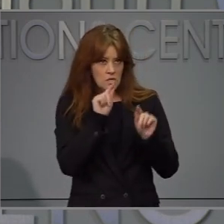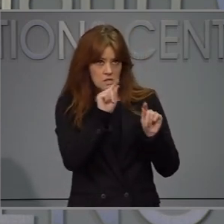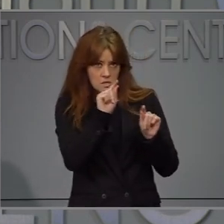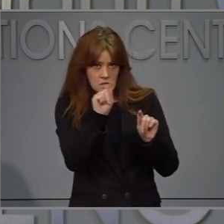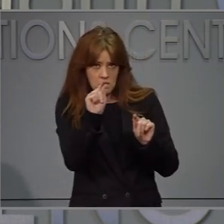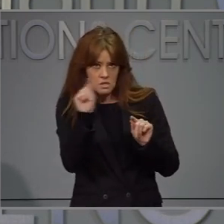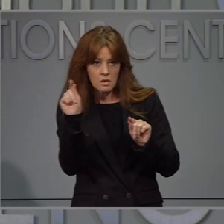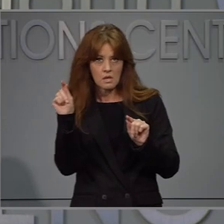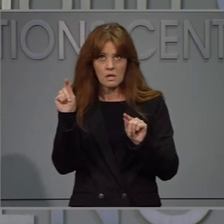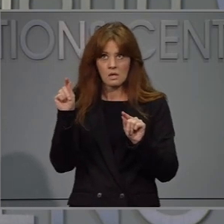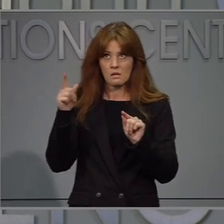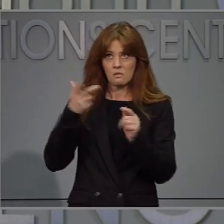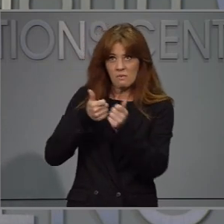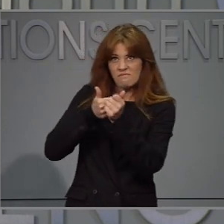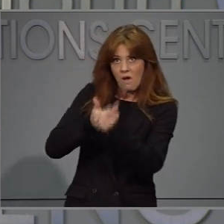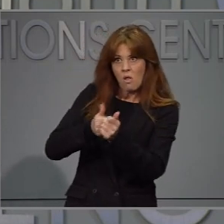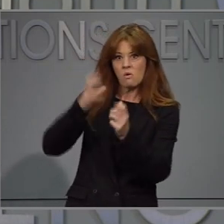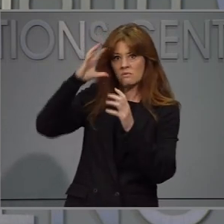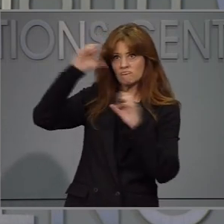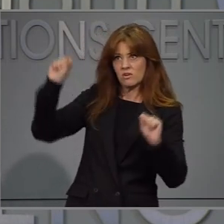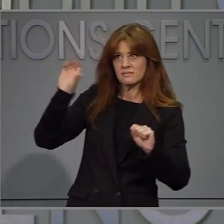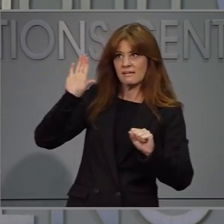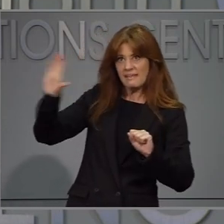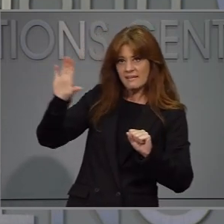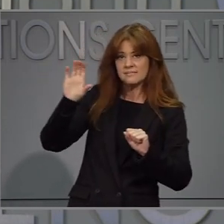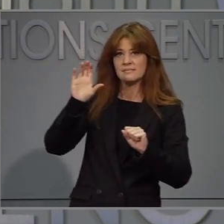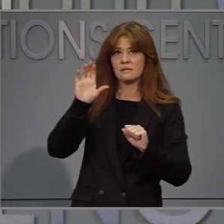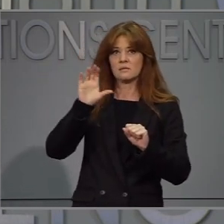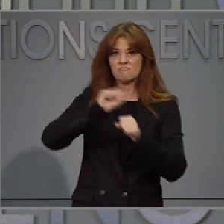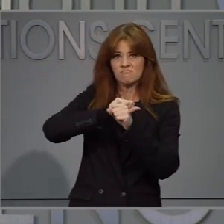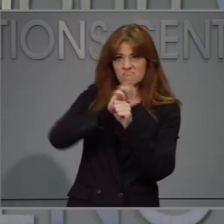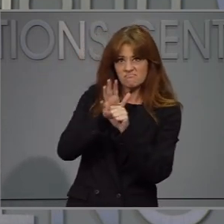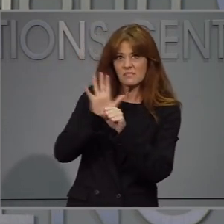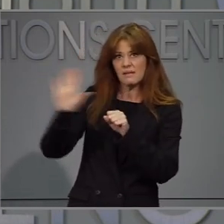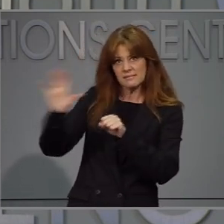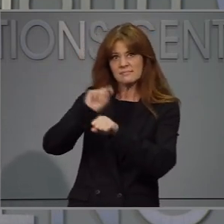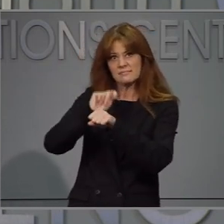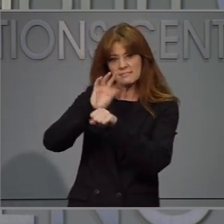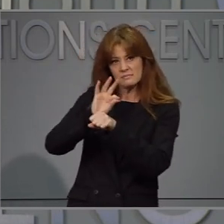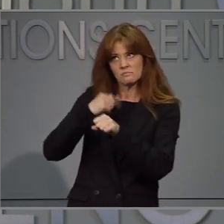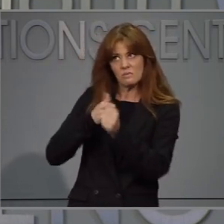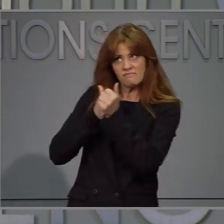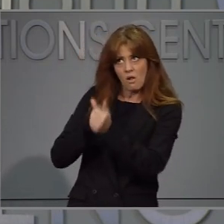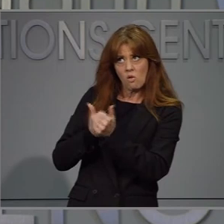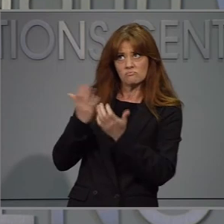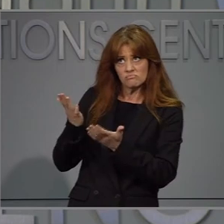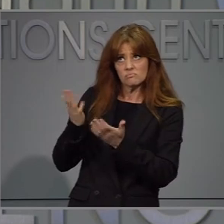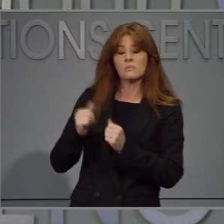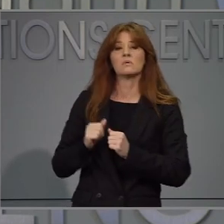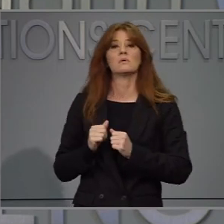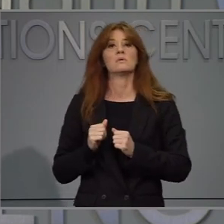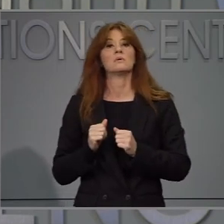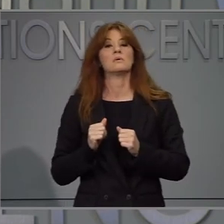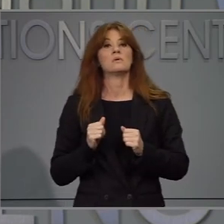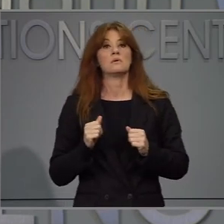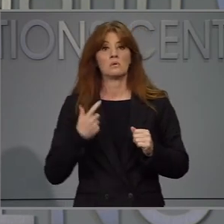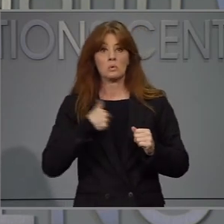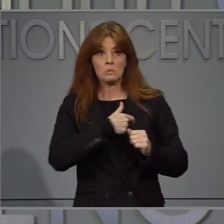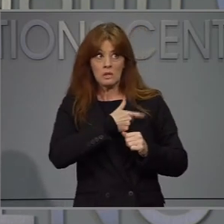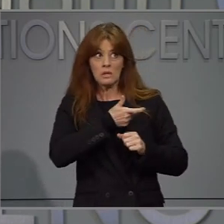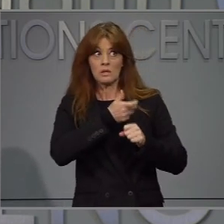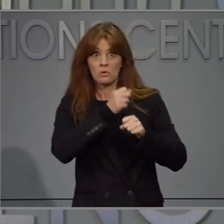follow the guidance of the President's Coronavirus Task Force. It's important to note that as we work